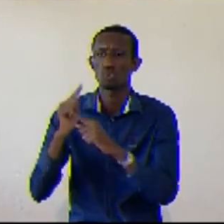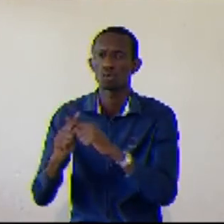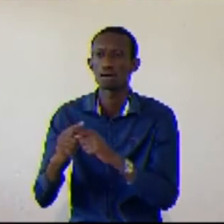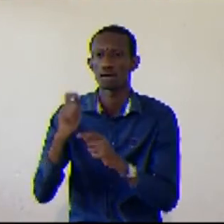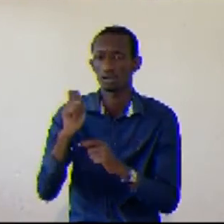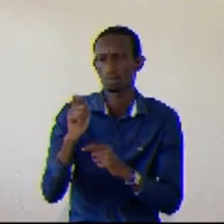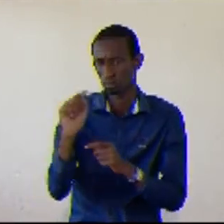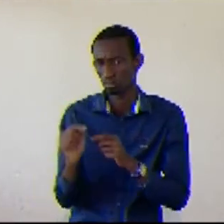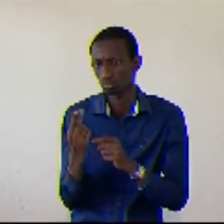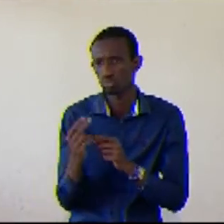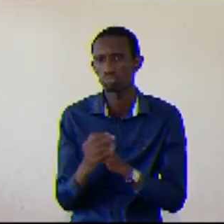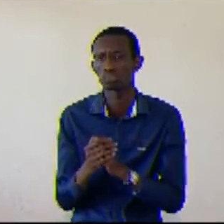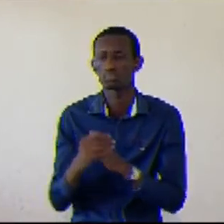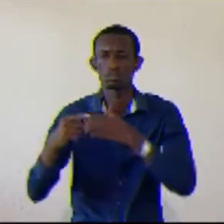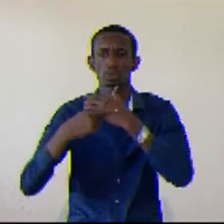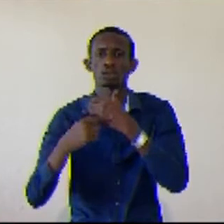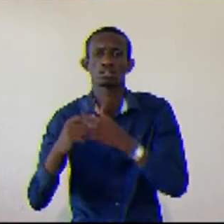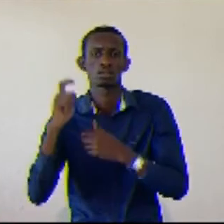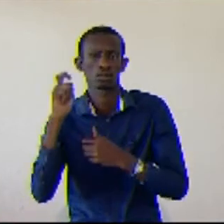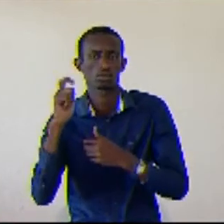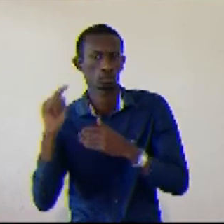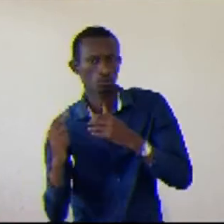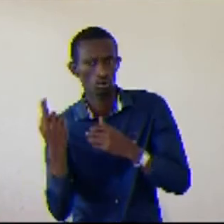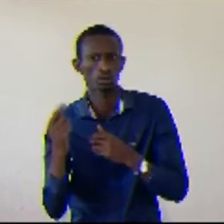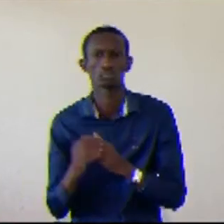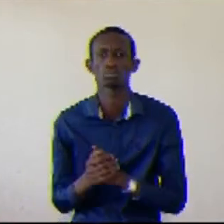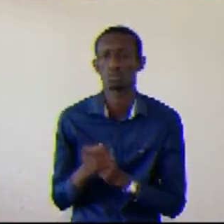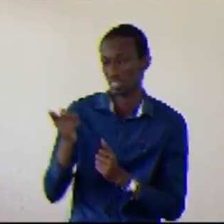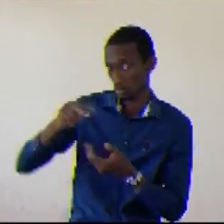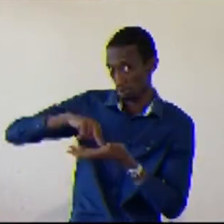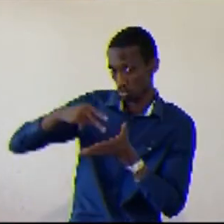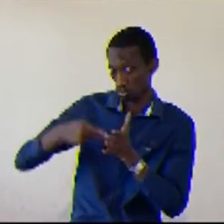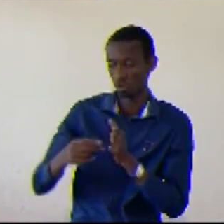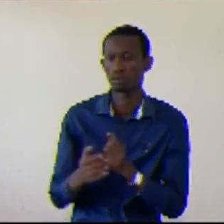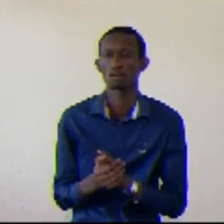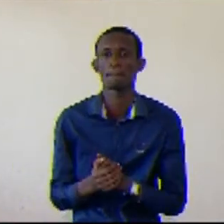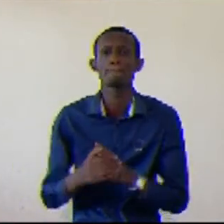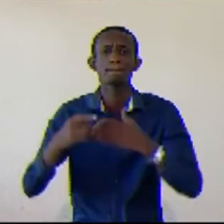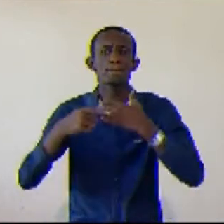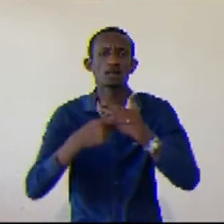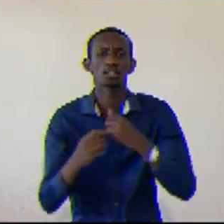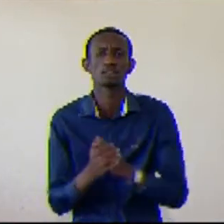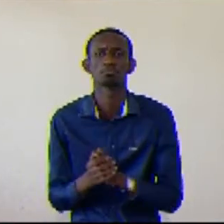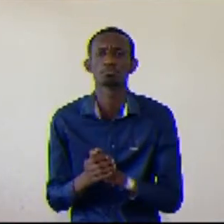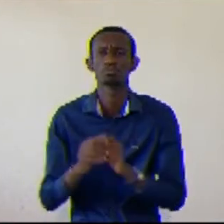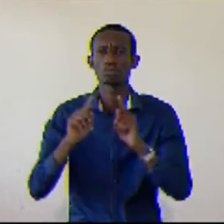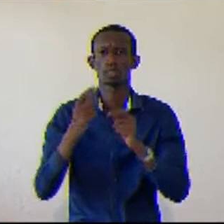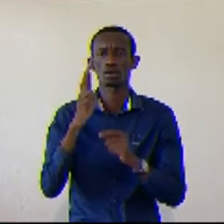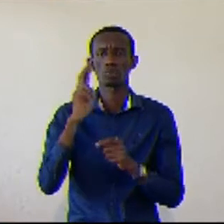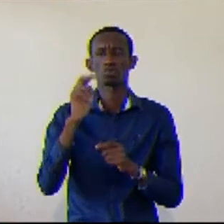x1. Means that minus f of x1 divided